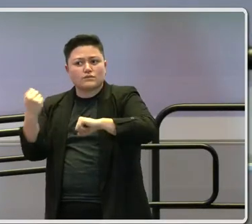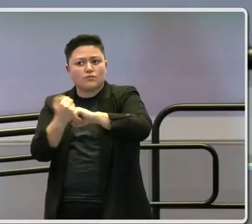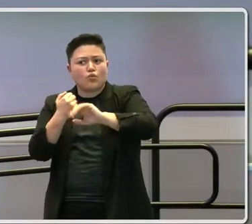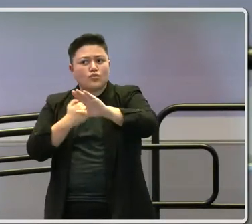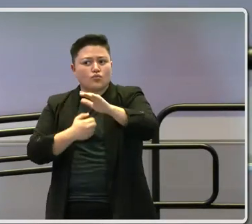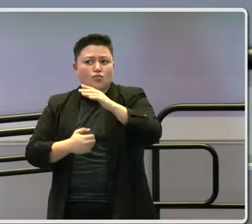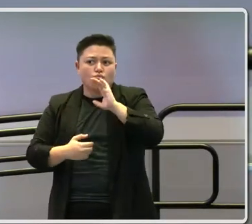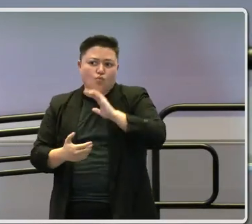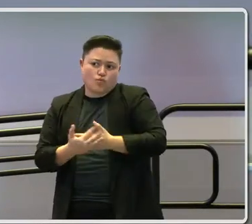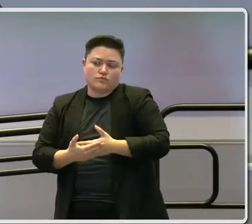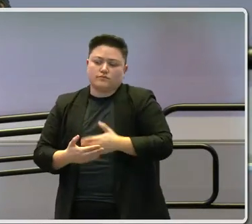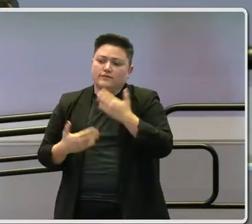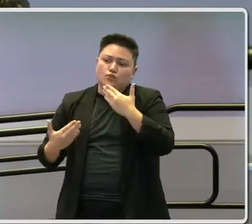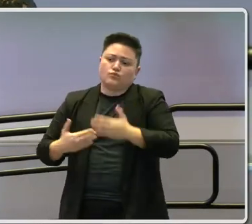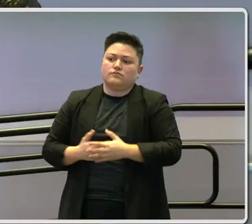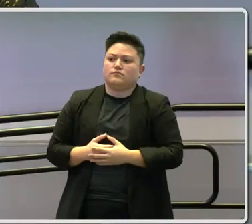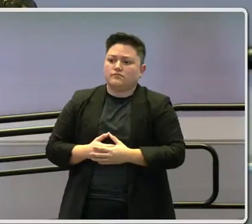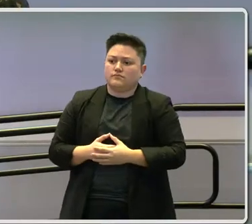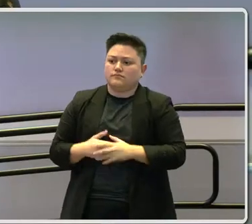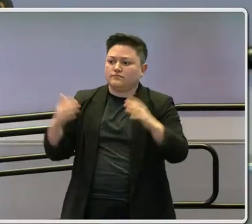women. Thank you.